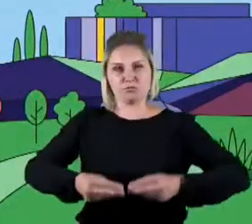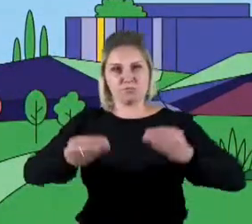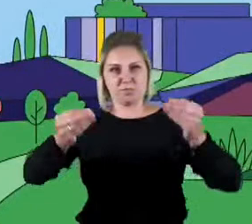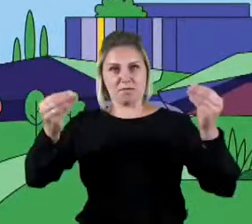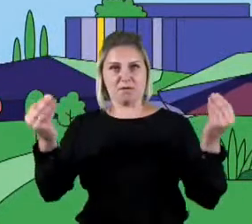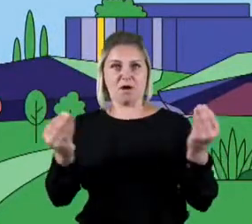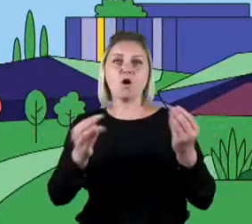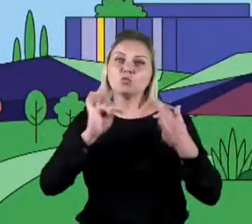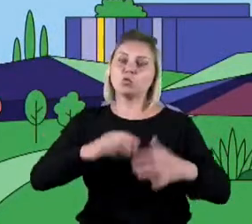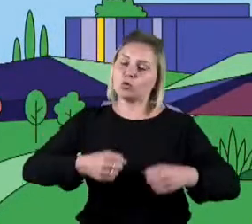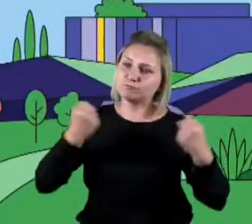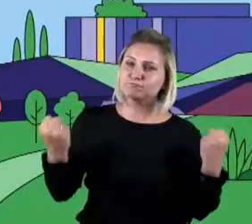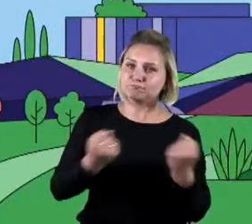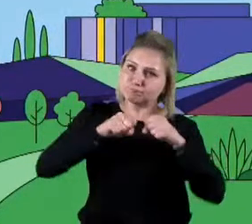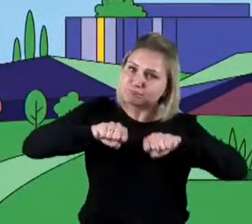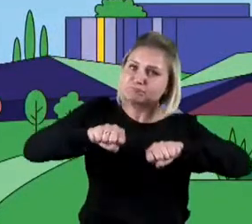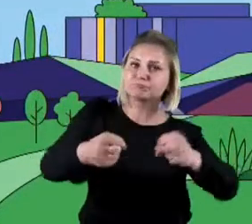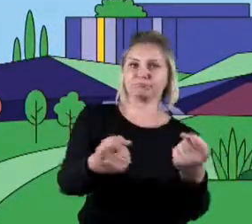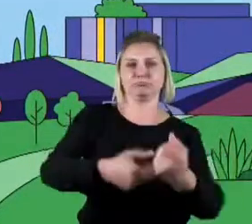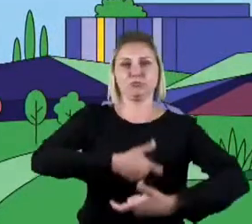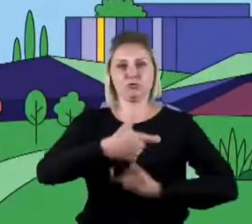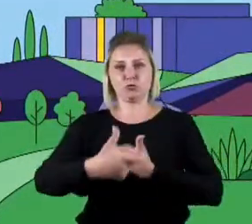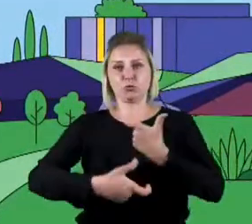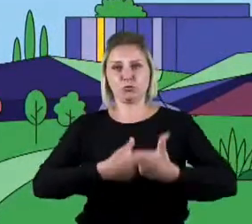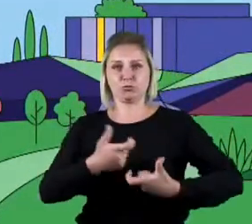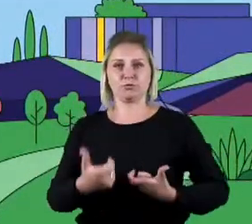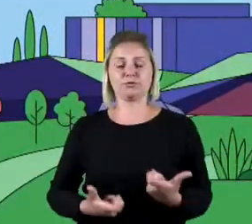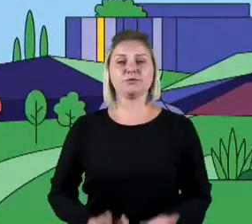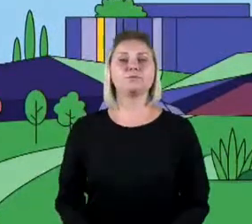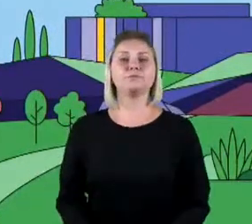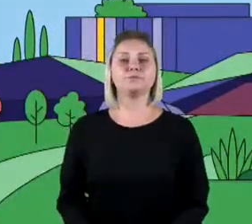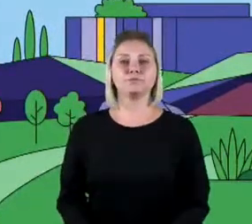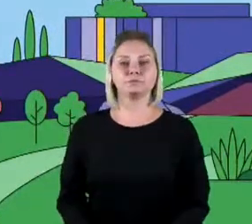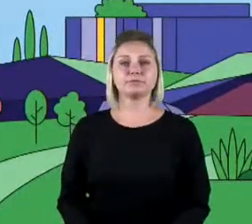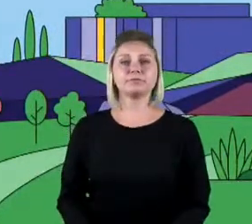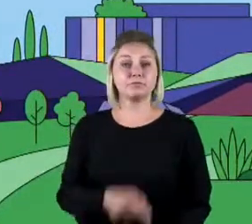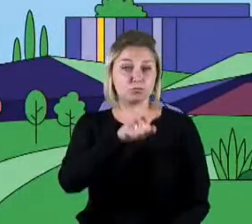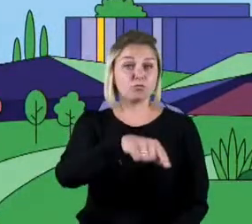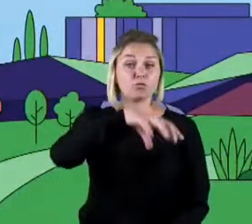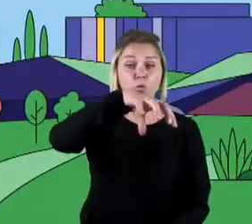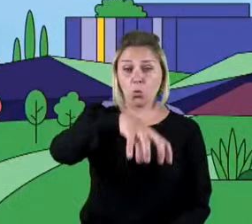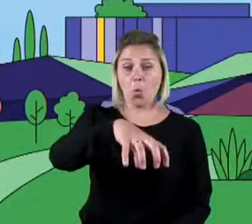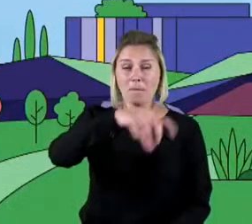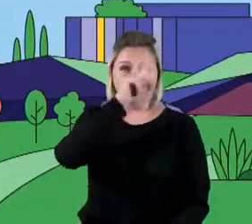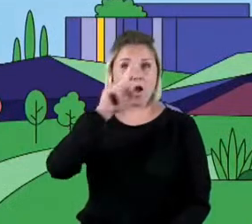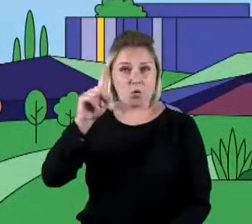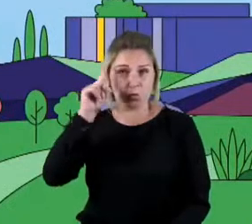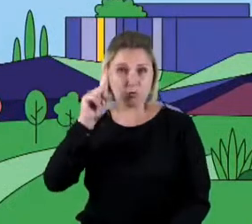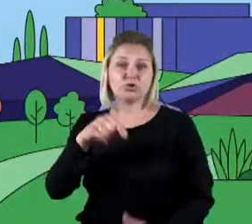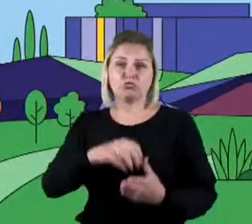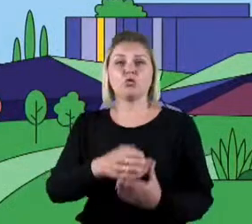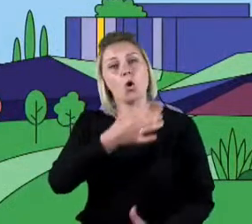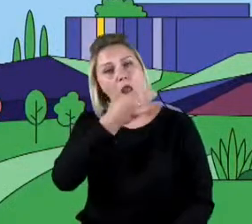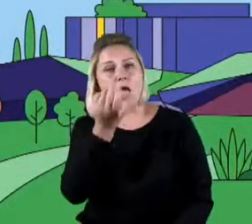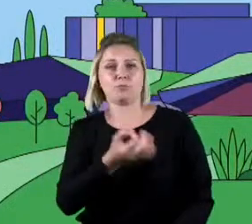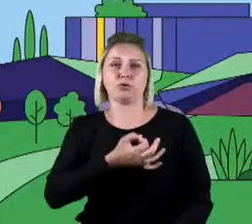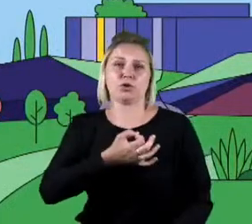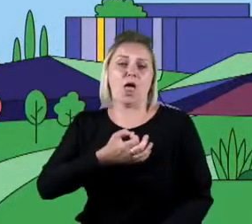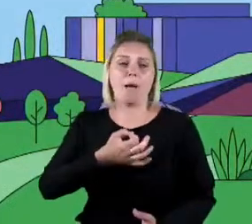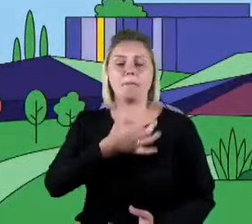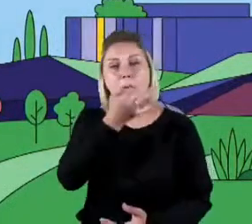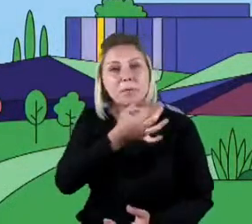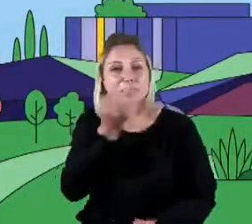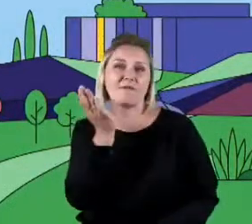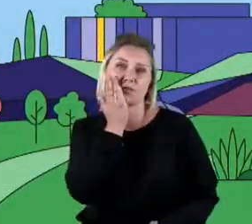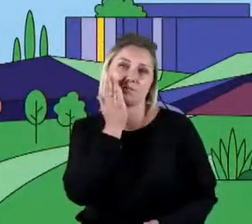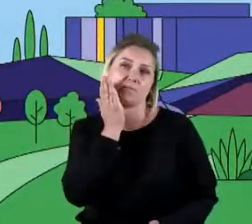that to provide this a group of people a better space for their interaction, for